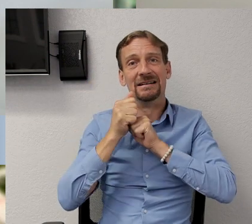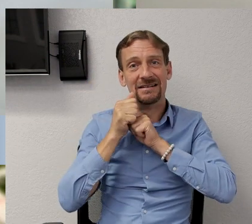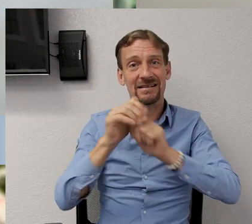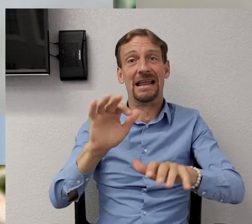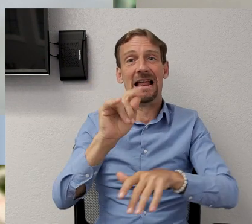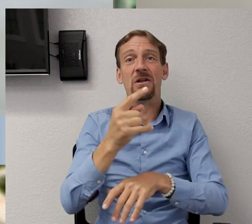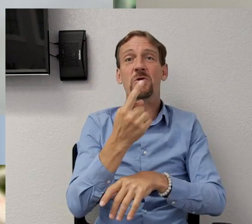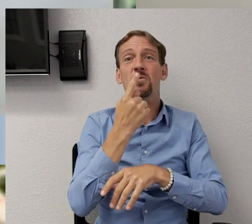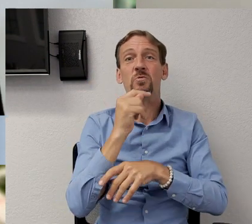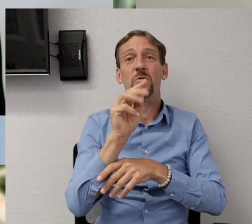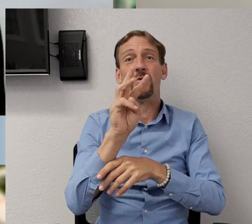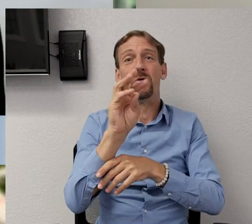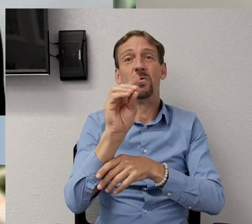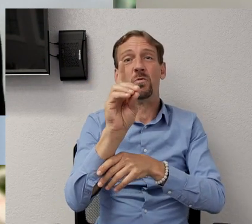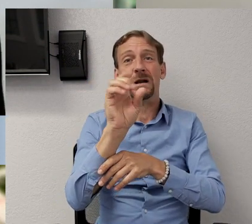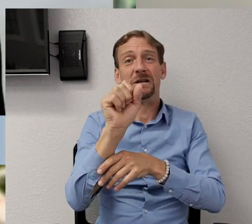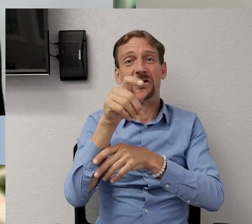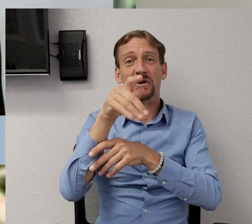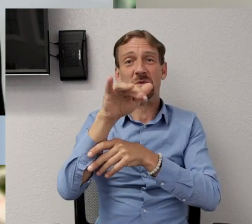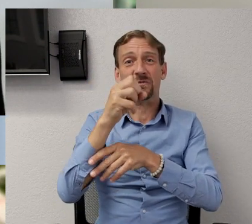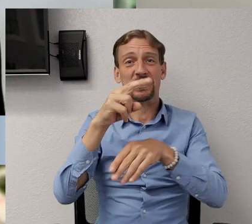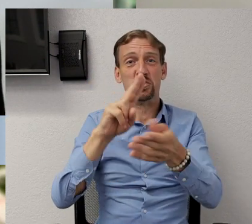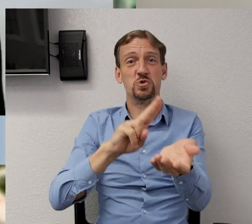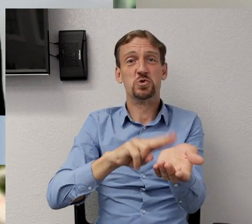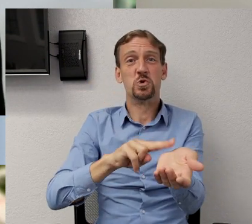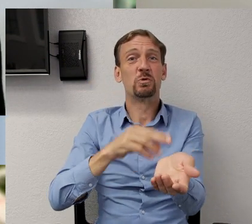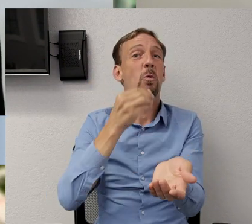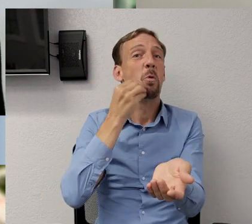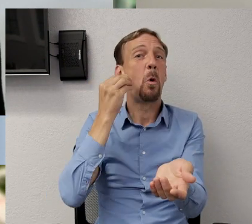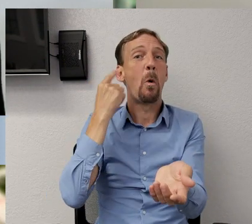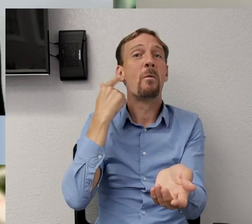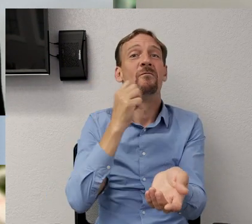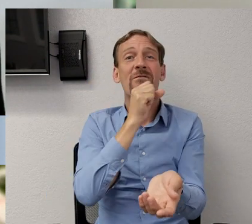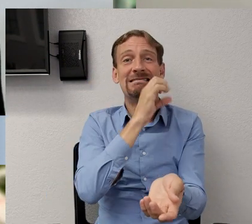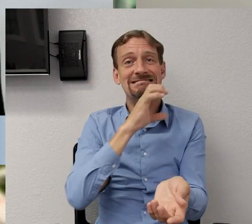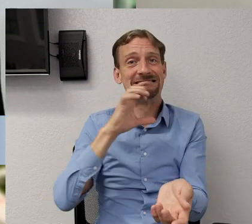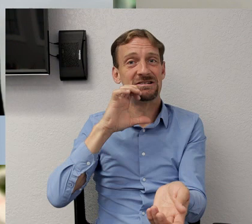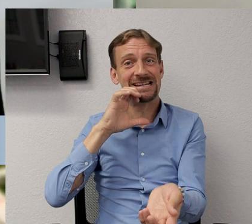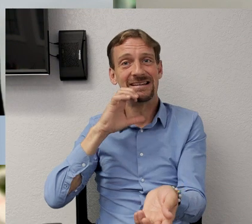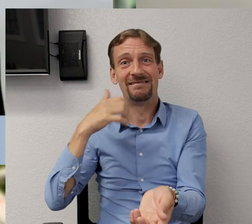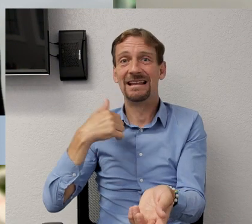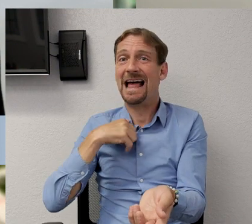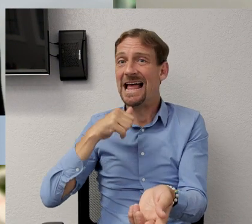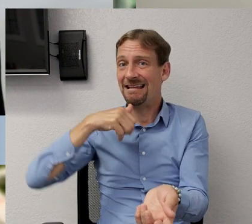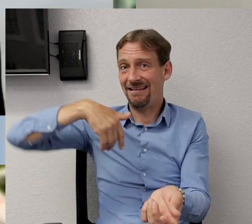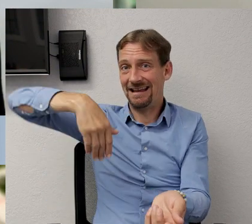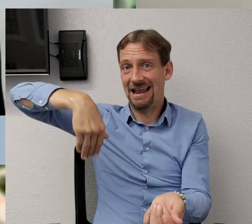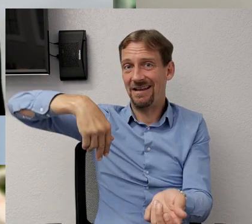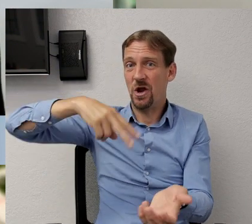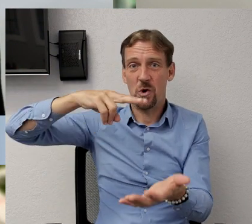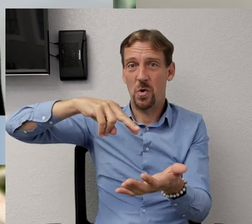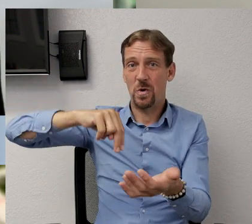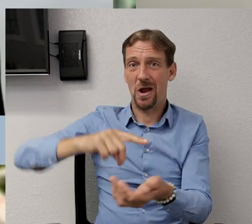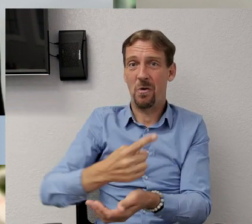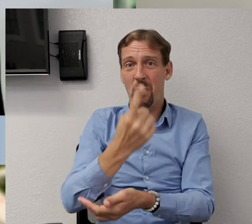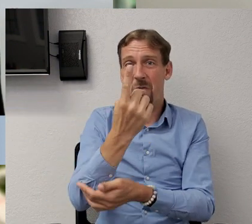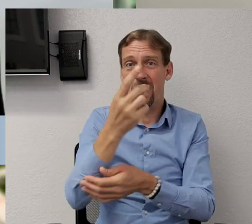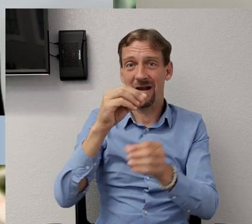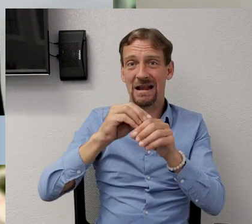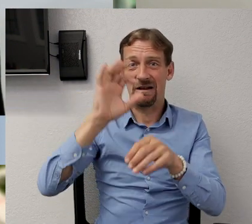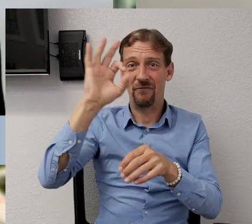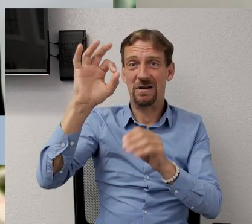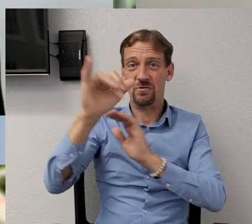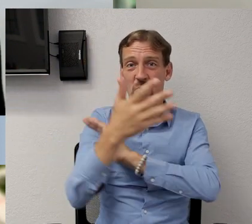Redwood Springs Nursing Home. So I've not read of a single nursing home in